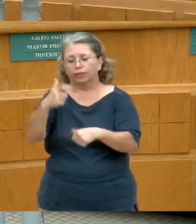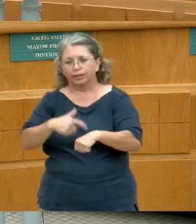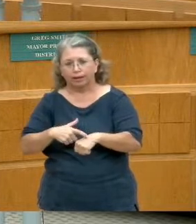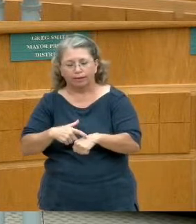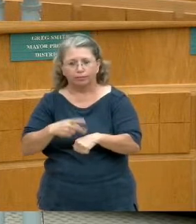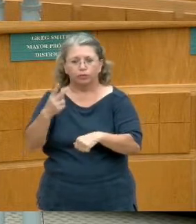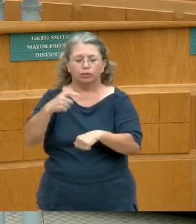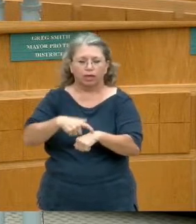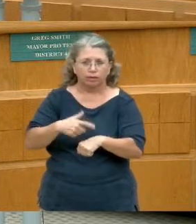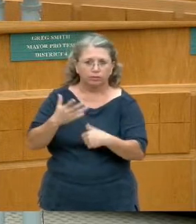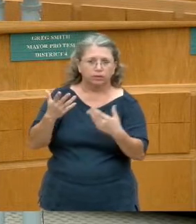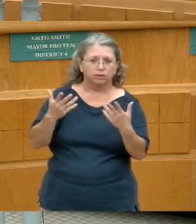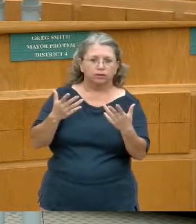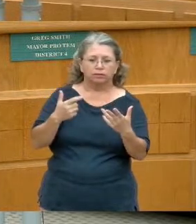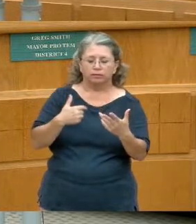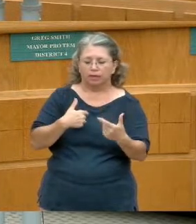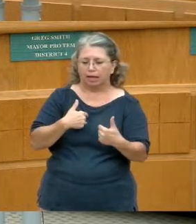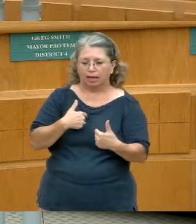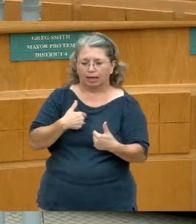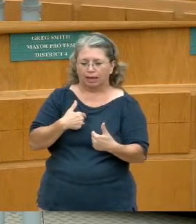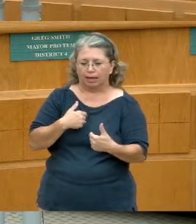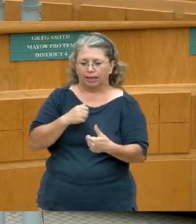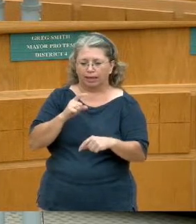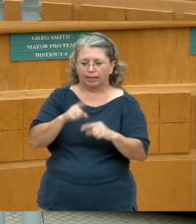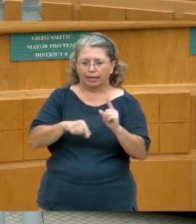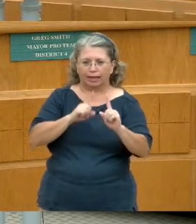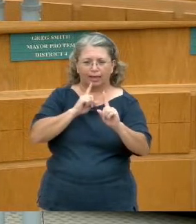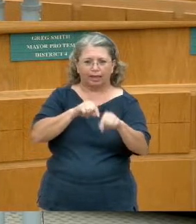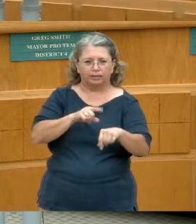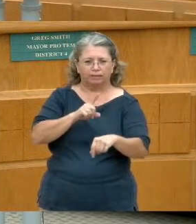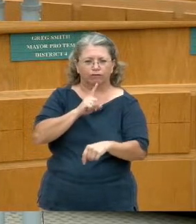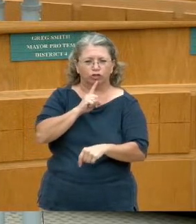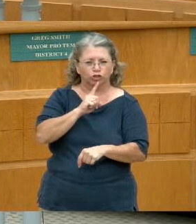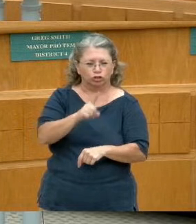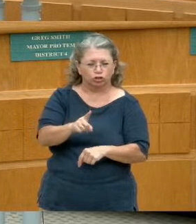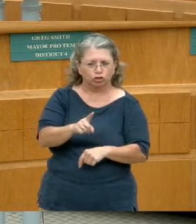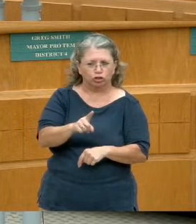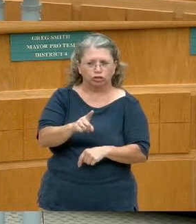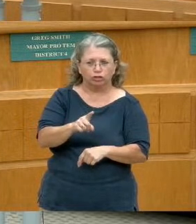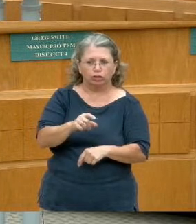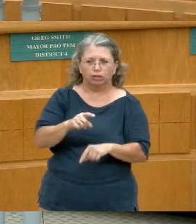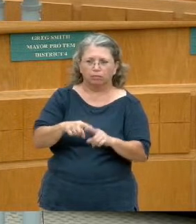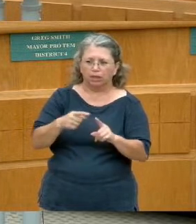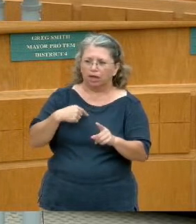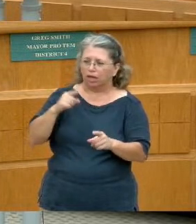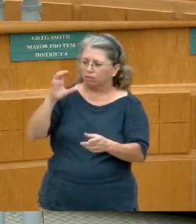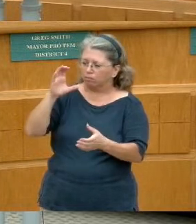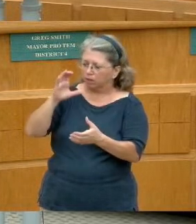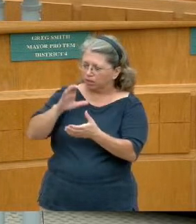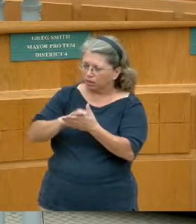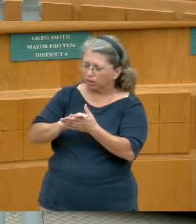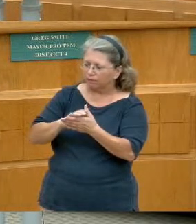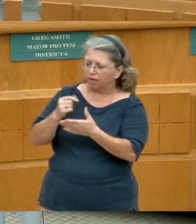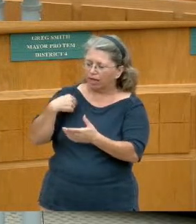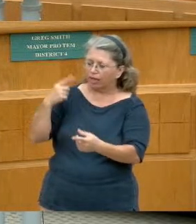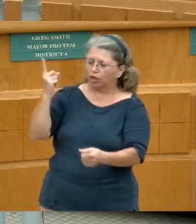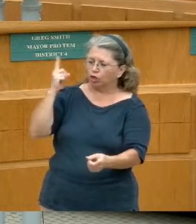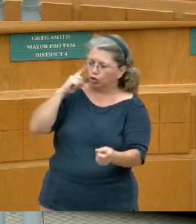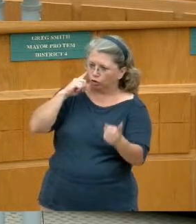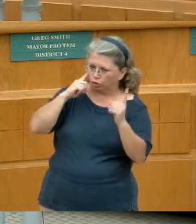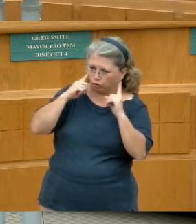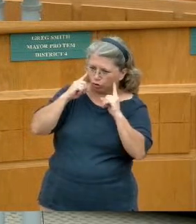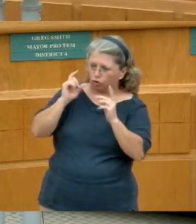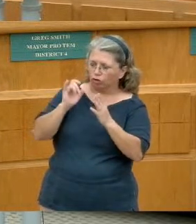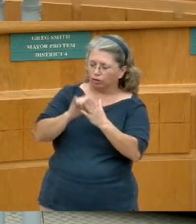say for sure. I know in discussions in the past, I believe I've heard that there's an attempt to